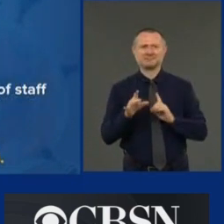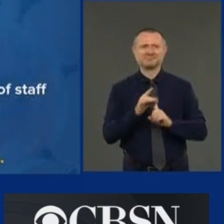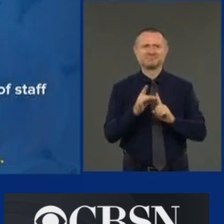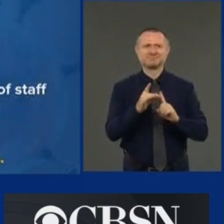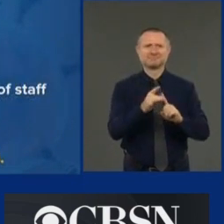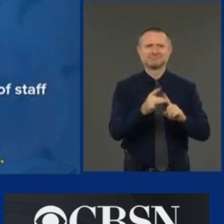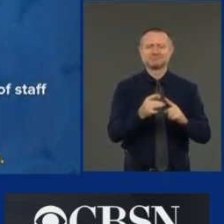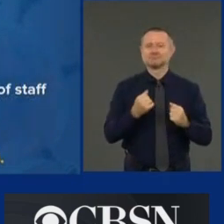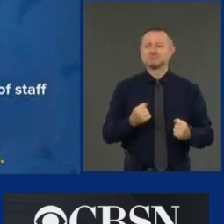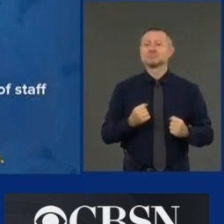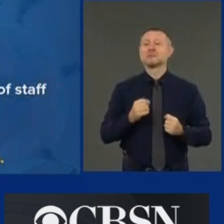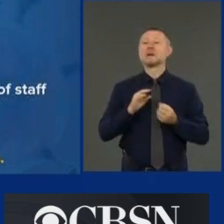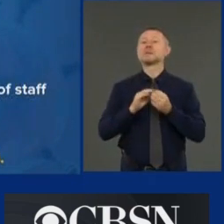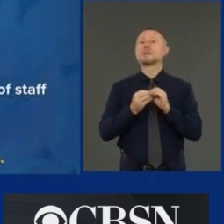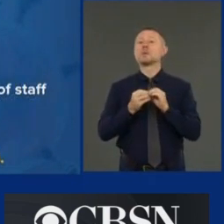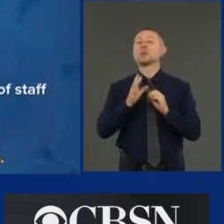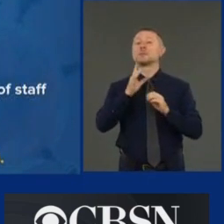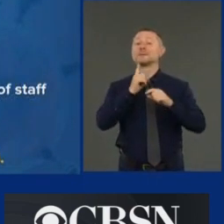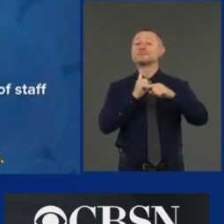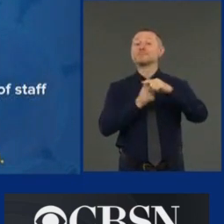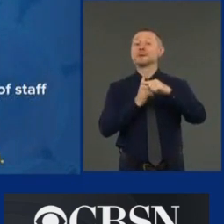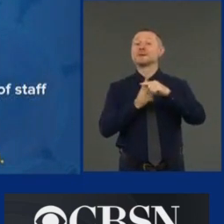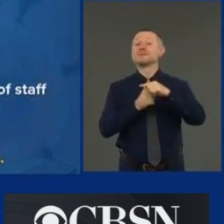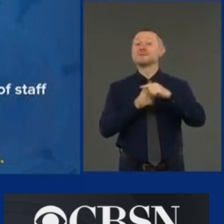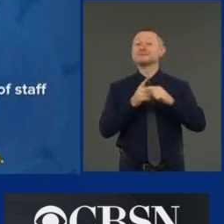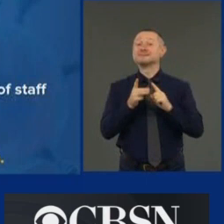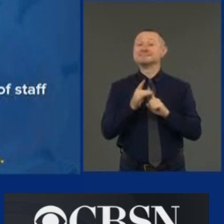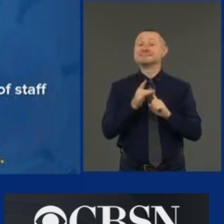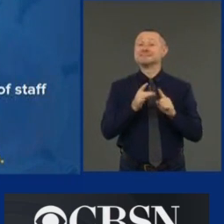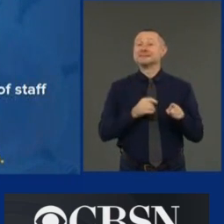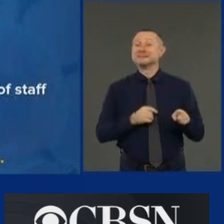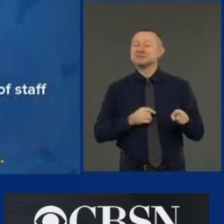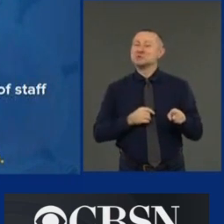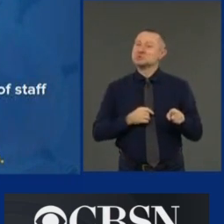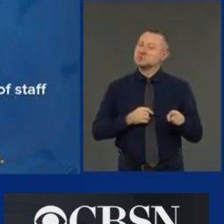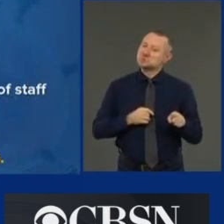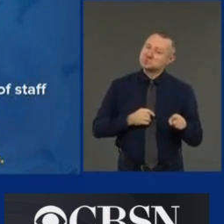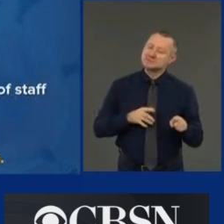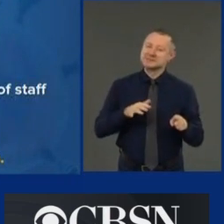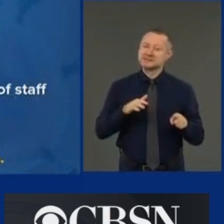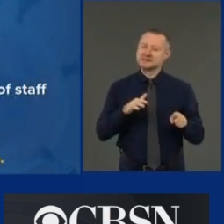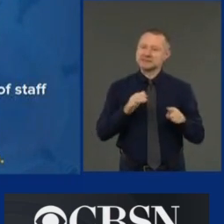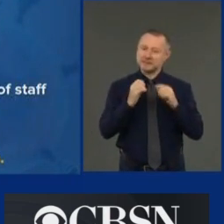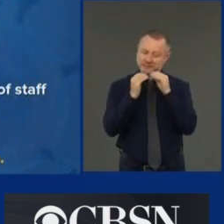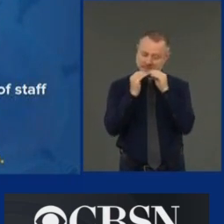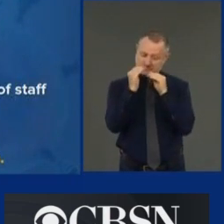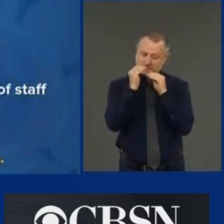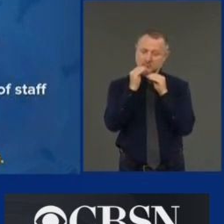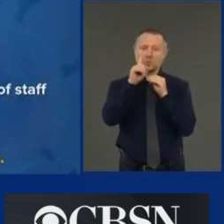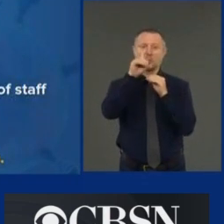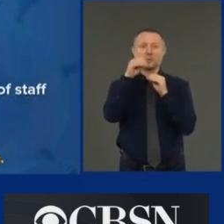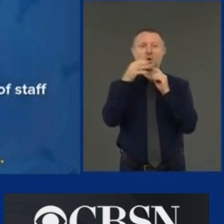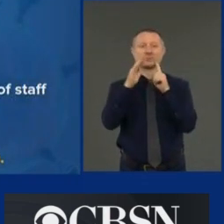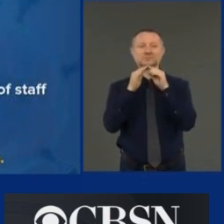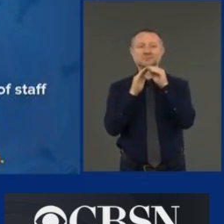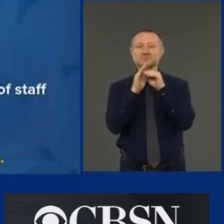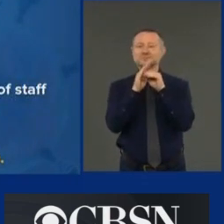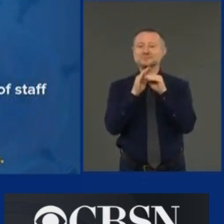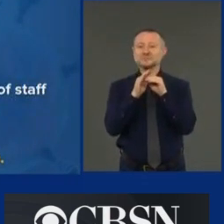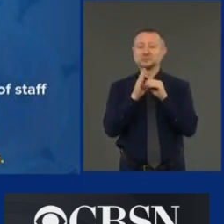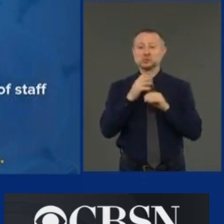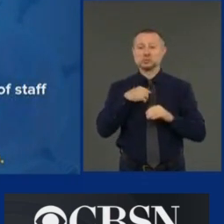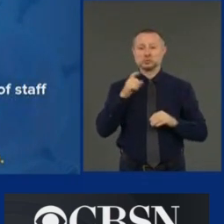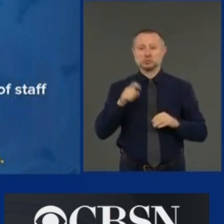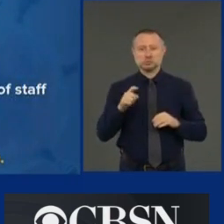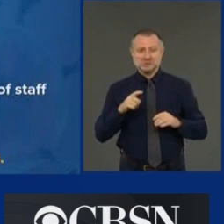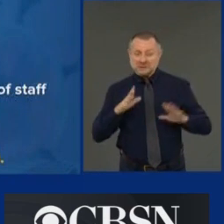number of positive tests is somewhat escalated, not a cause for serious concern, but